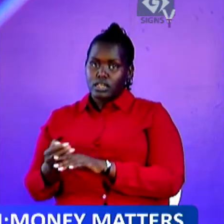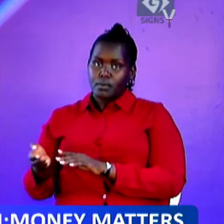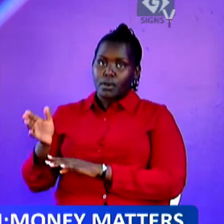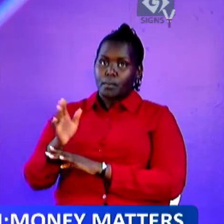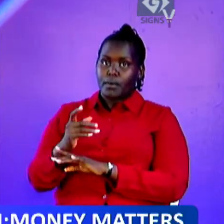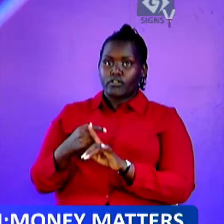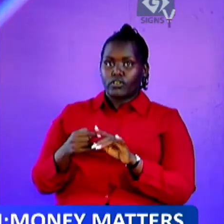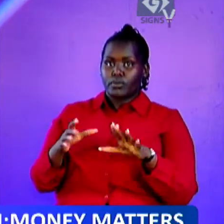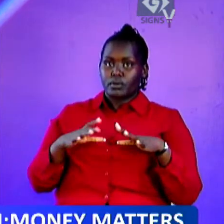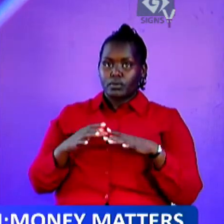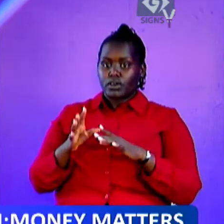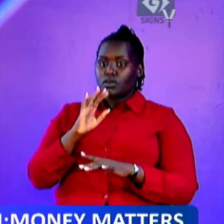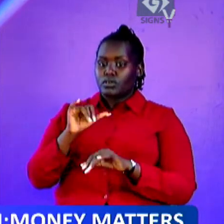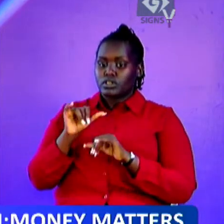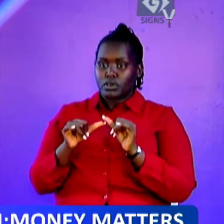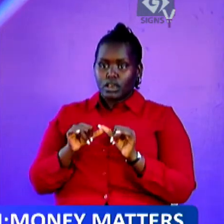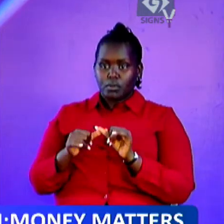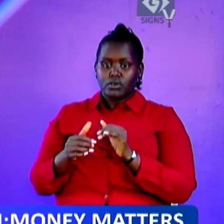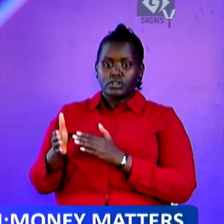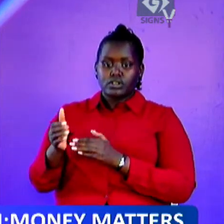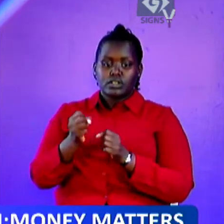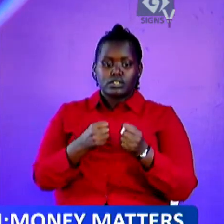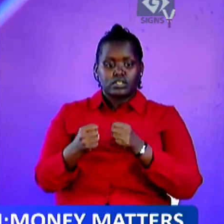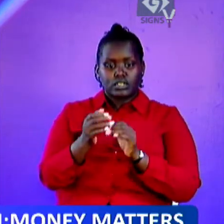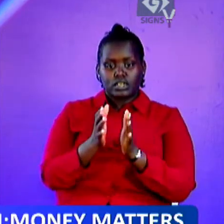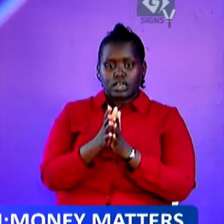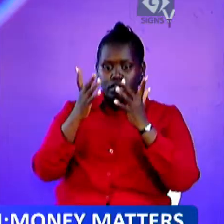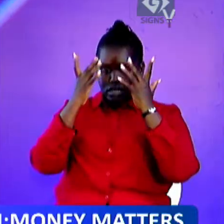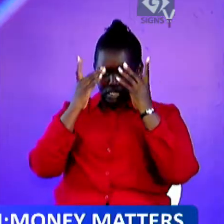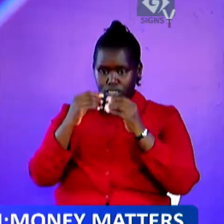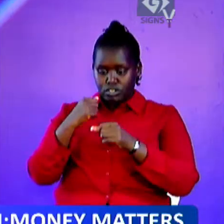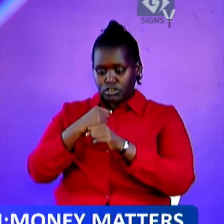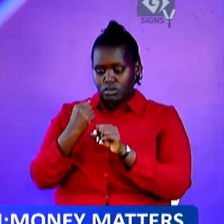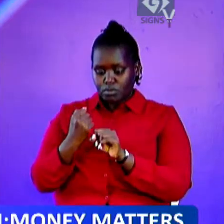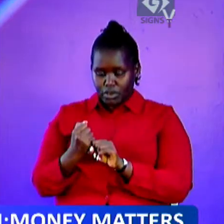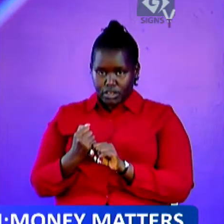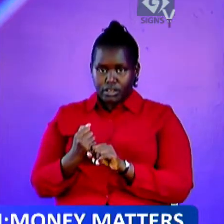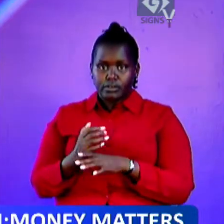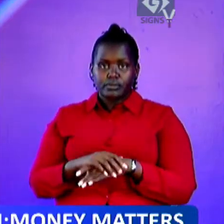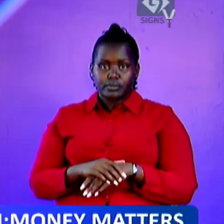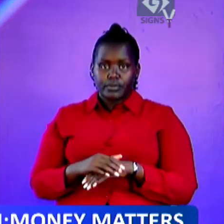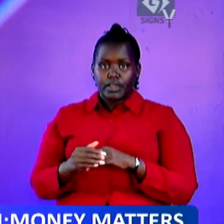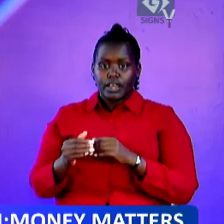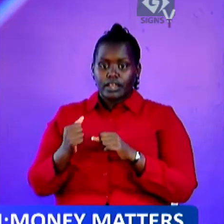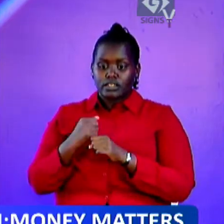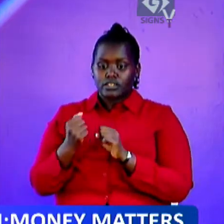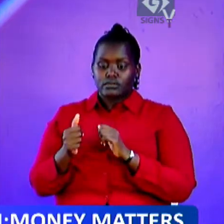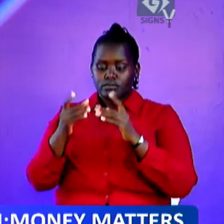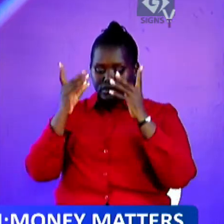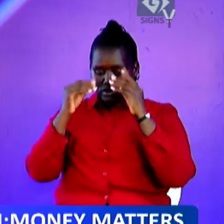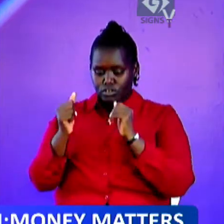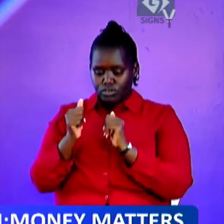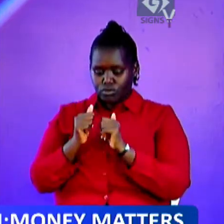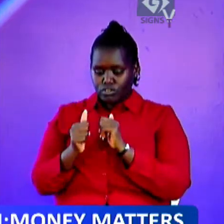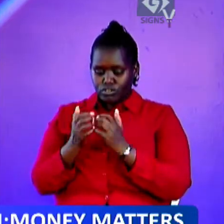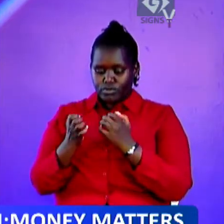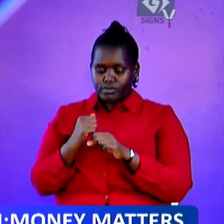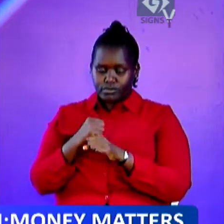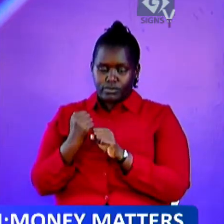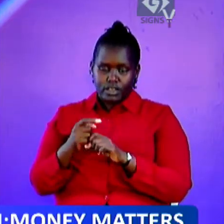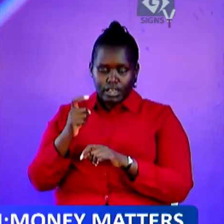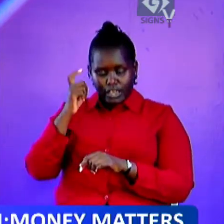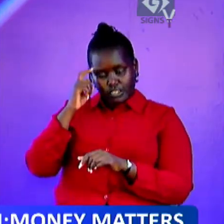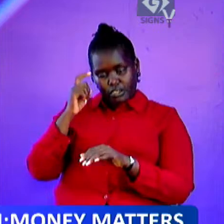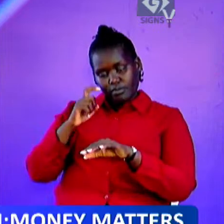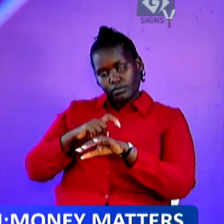I want us to talk about particularly strategy and decision making. What are the strategies and the decisions that you need to make while you are thinking about